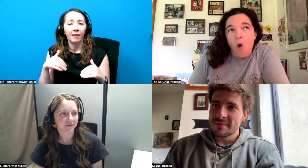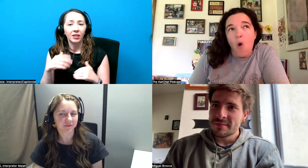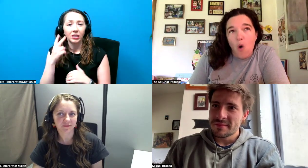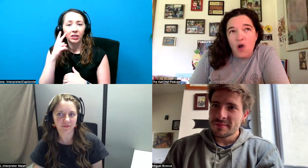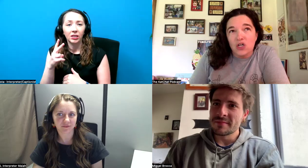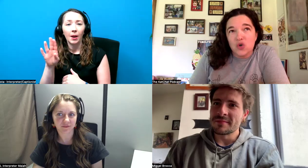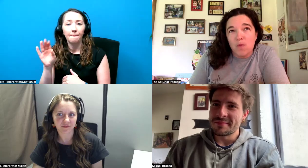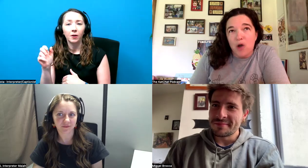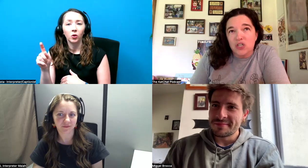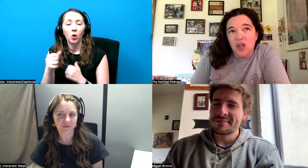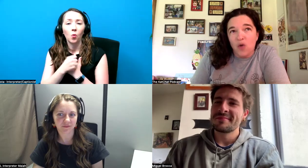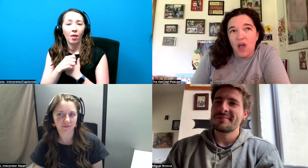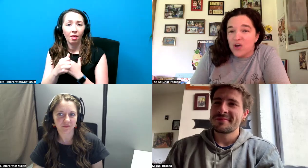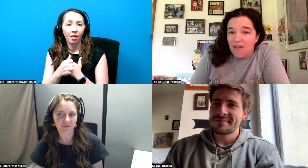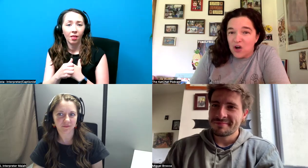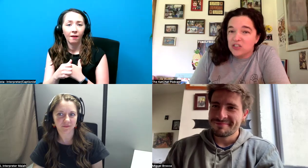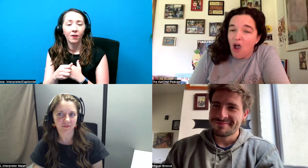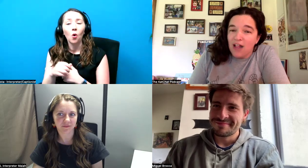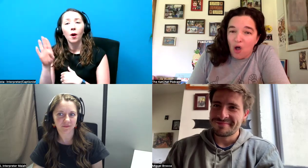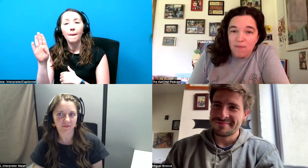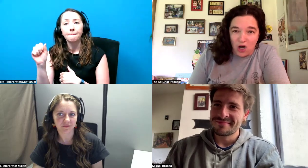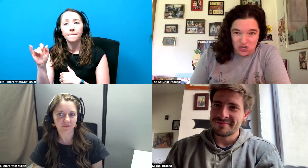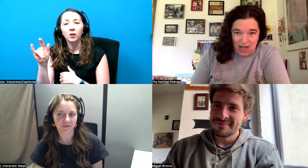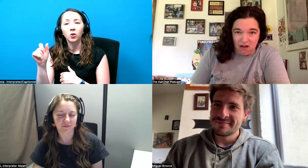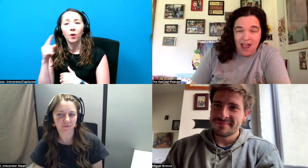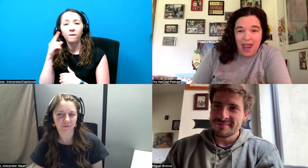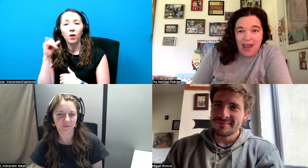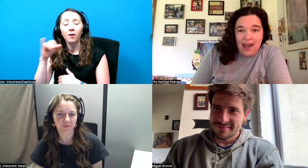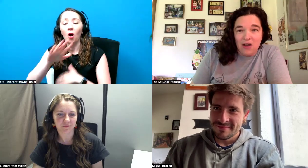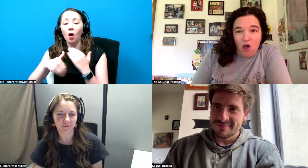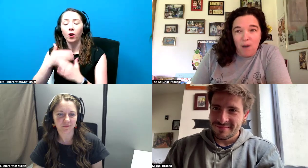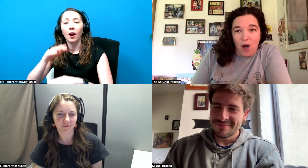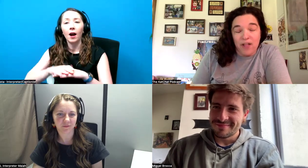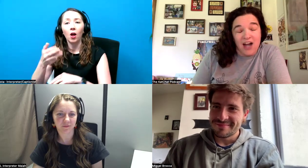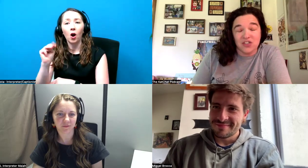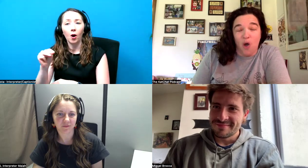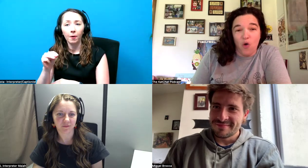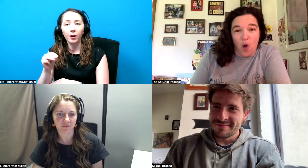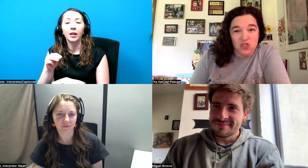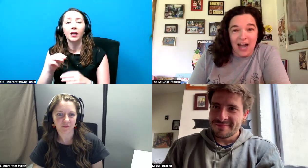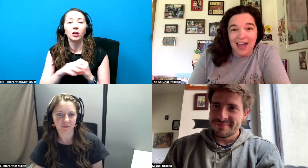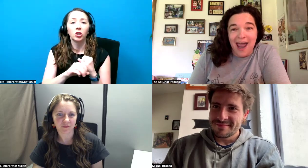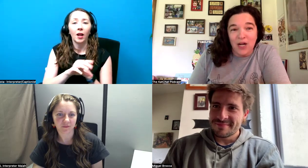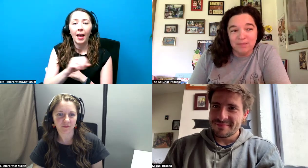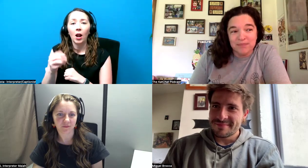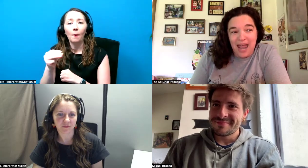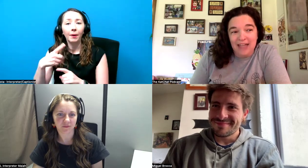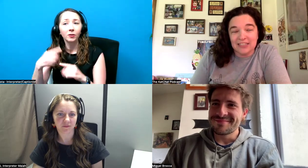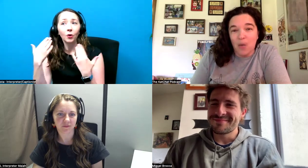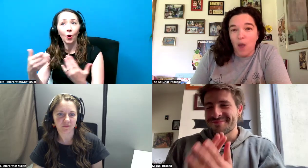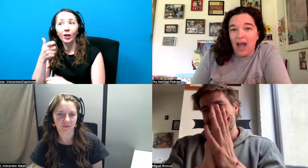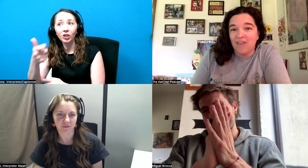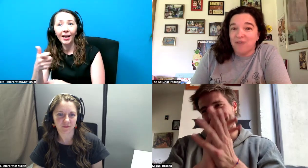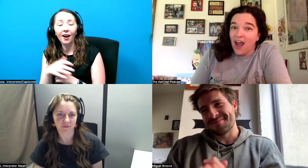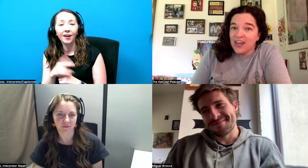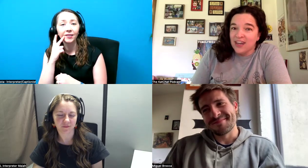Love or To Barcelona Forever. It's all on Hallmark Channel and Hallmark Plus. So go check it out and